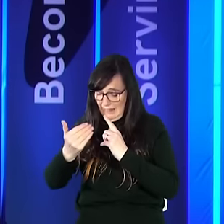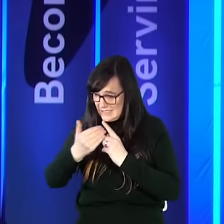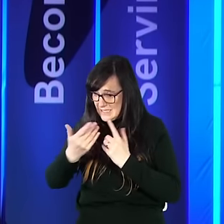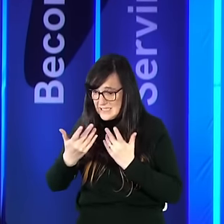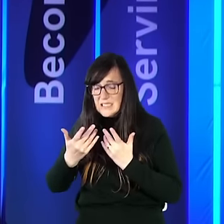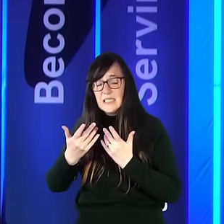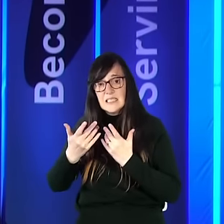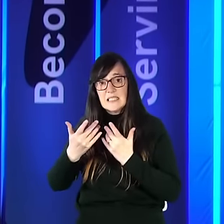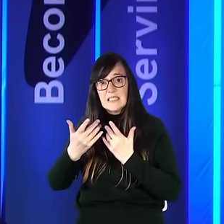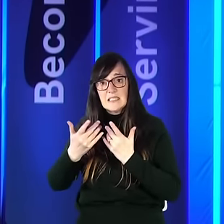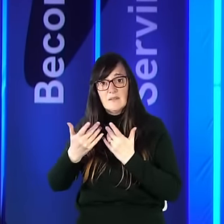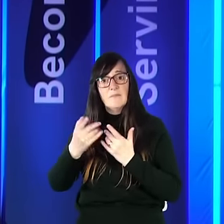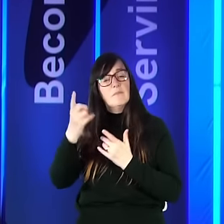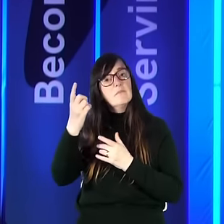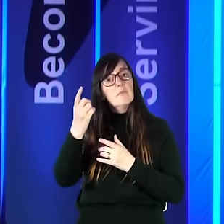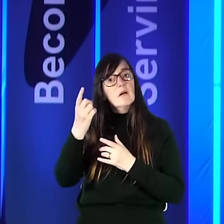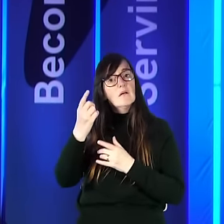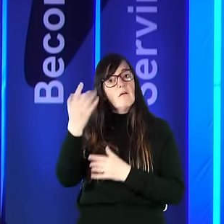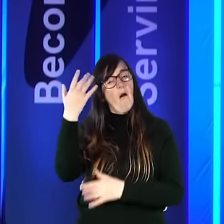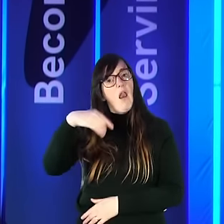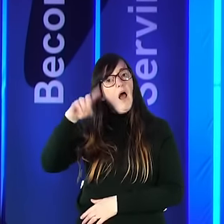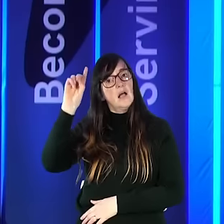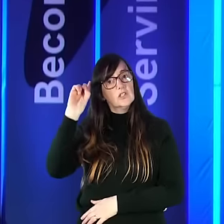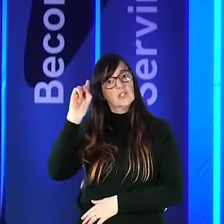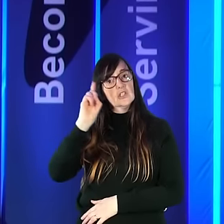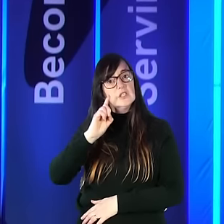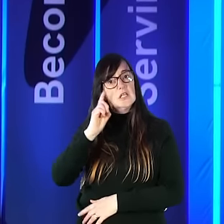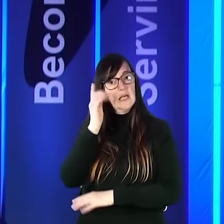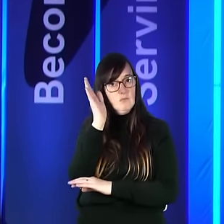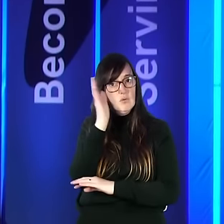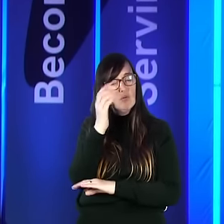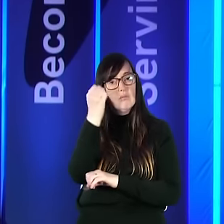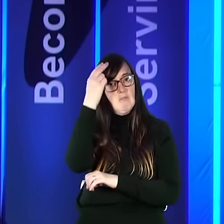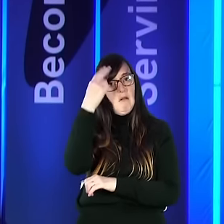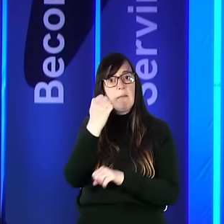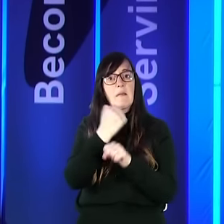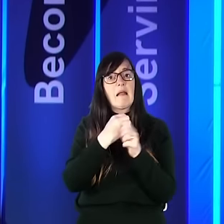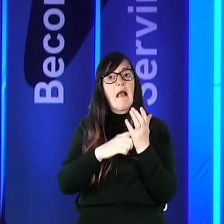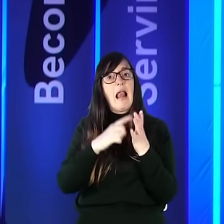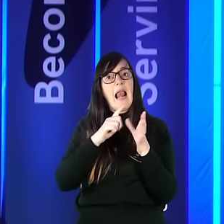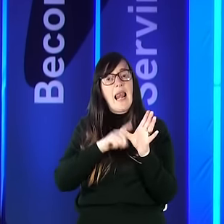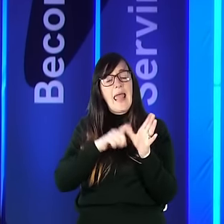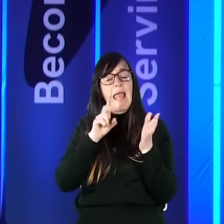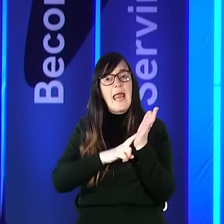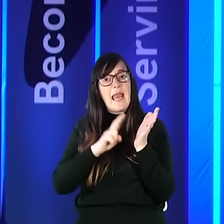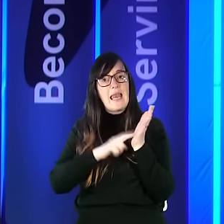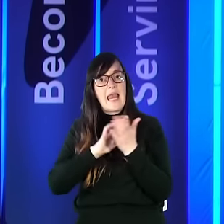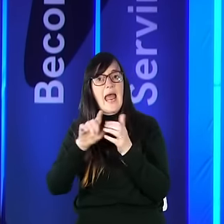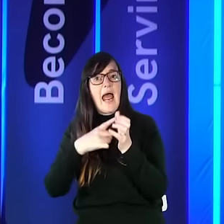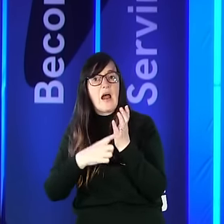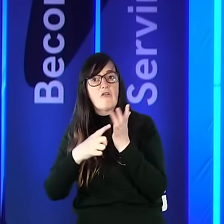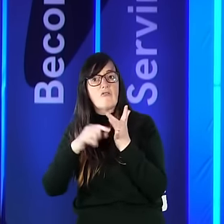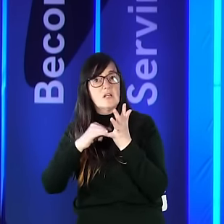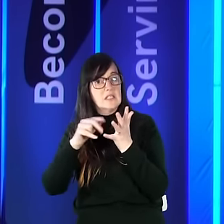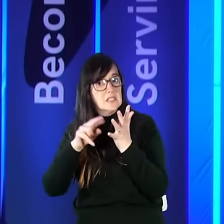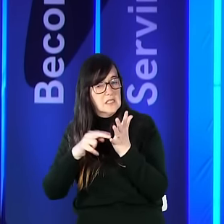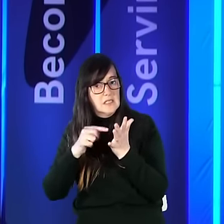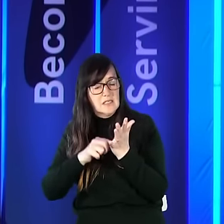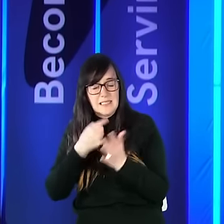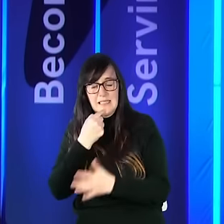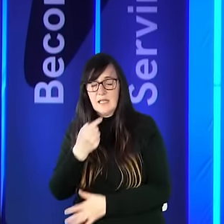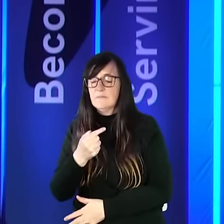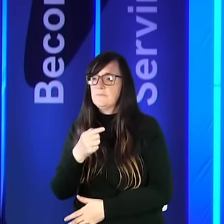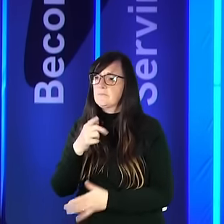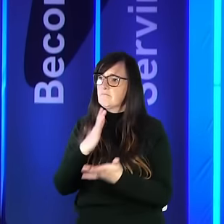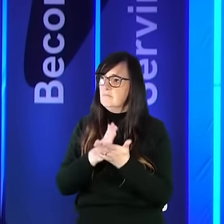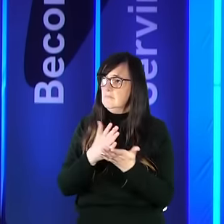Glenn Harrison, whose lectures were phenomenal last year on this very issue, Glenn Harrison said, "It's time to recover our confidence that